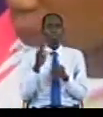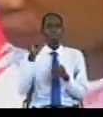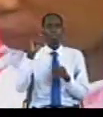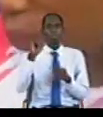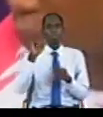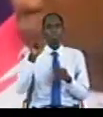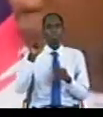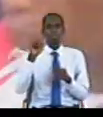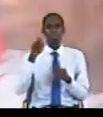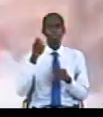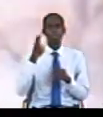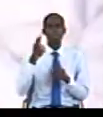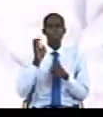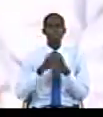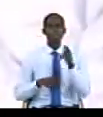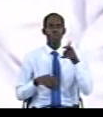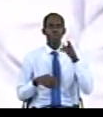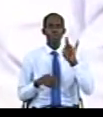Matthew 28.